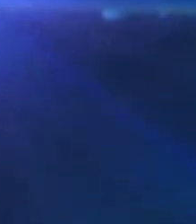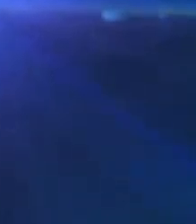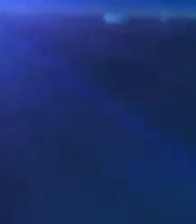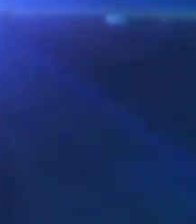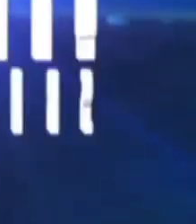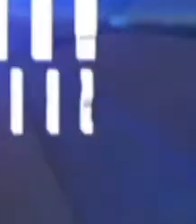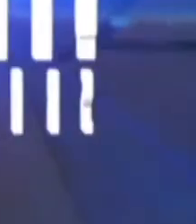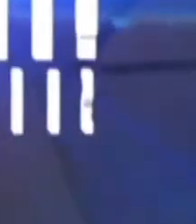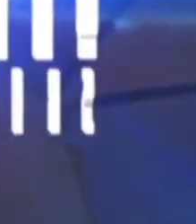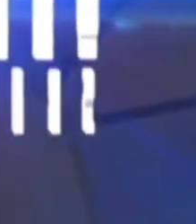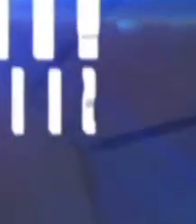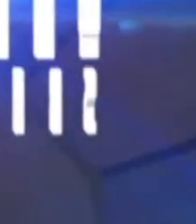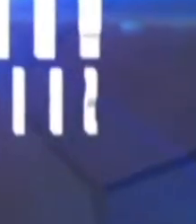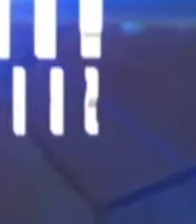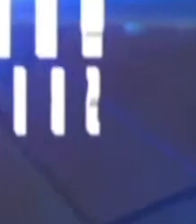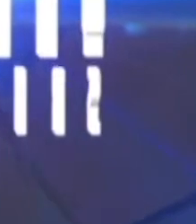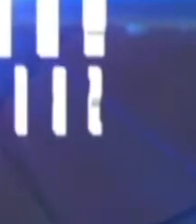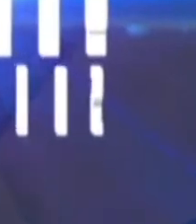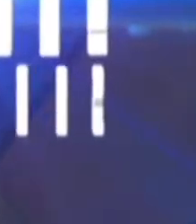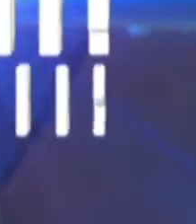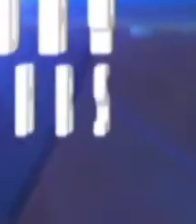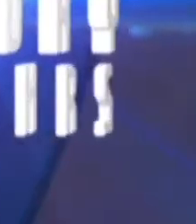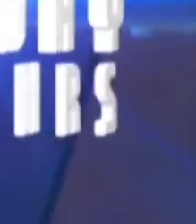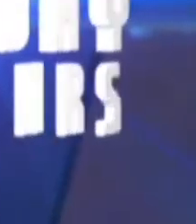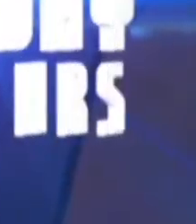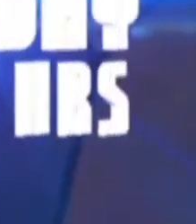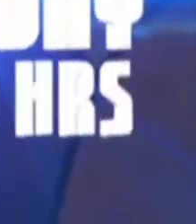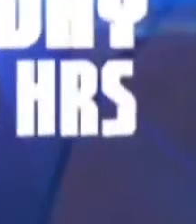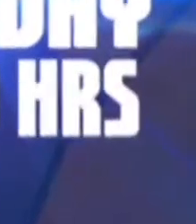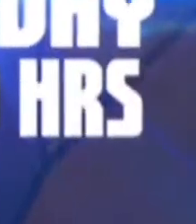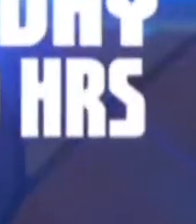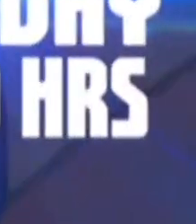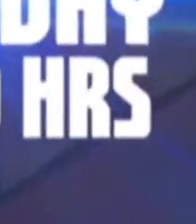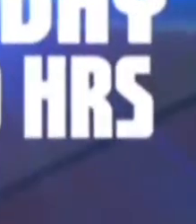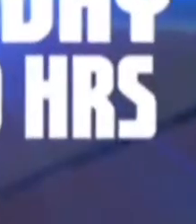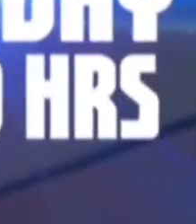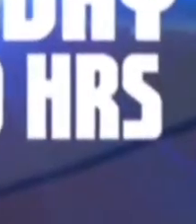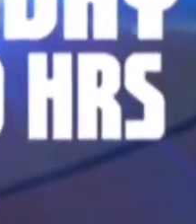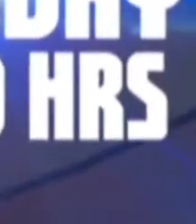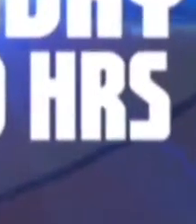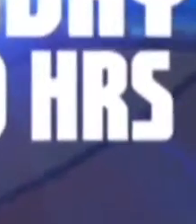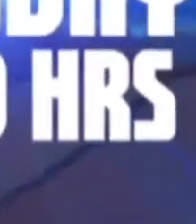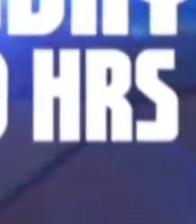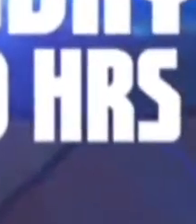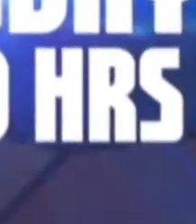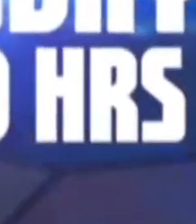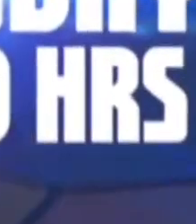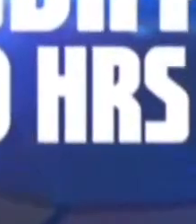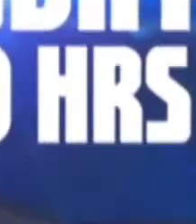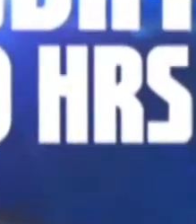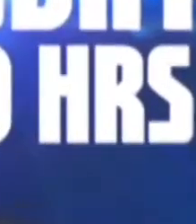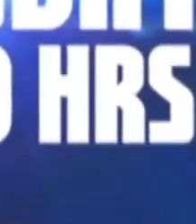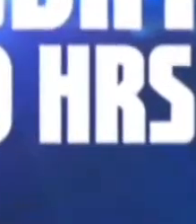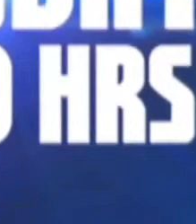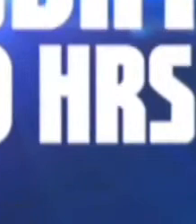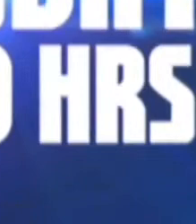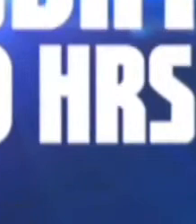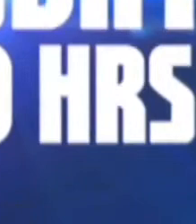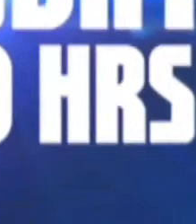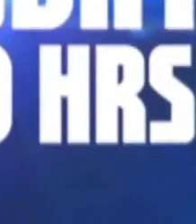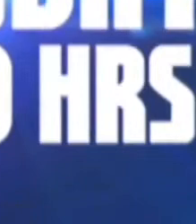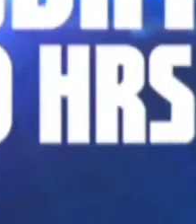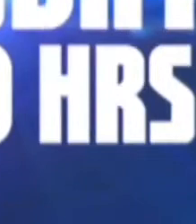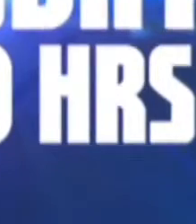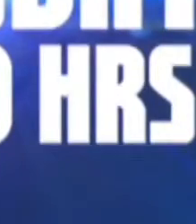bona kucala. Thokotela uhlelo lwakho emaphoyisa nesive kuso sikhathi lesisha njalo ngabolesine ngensimbi yesihlanu